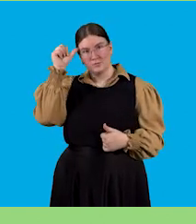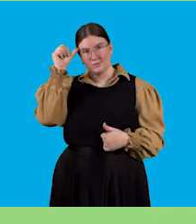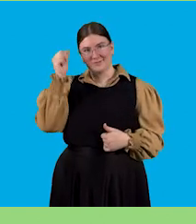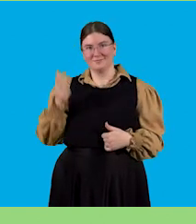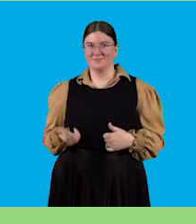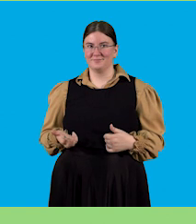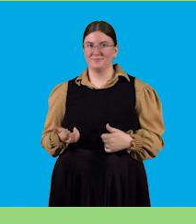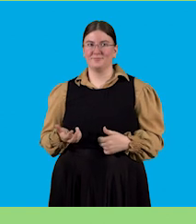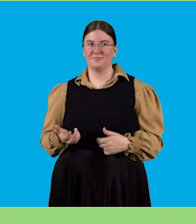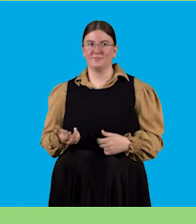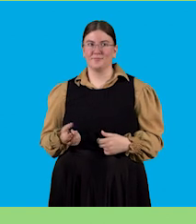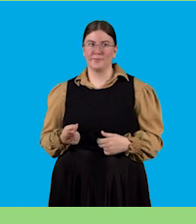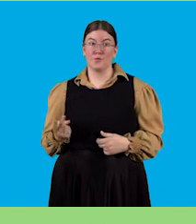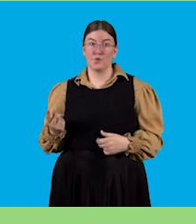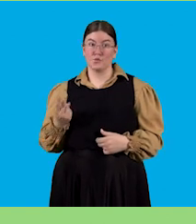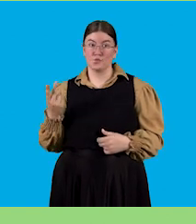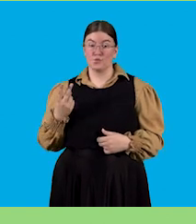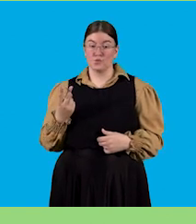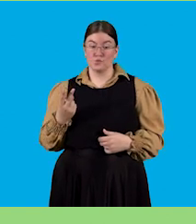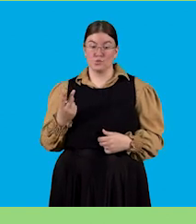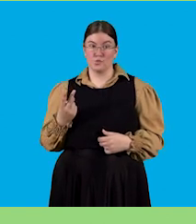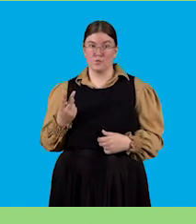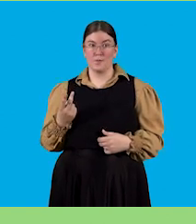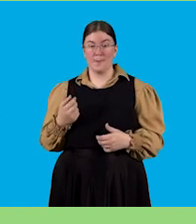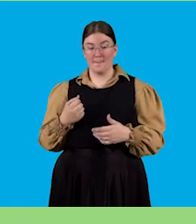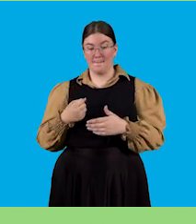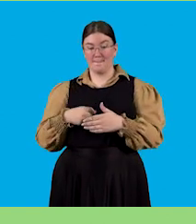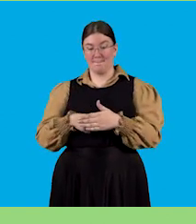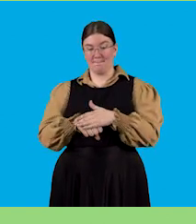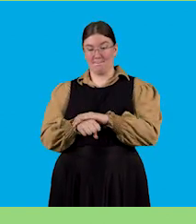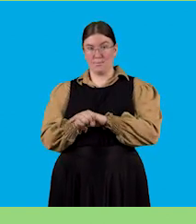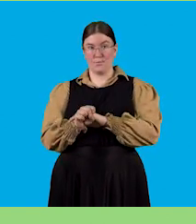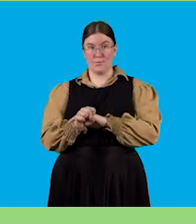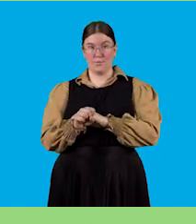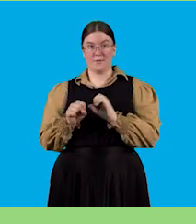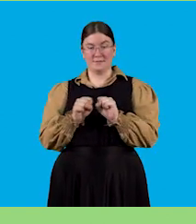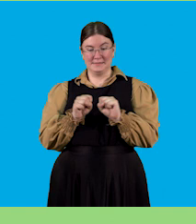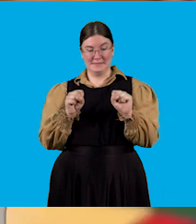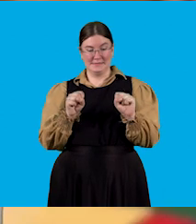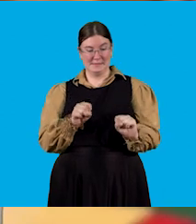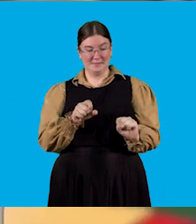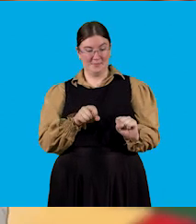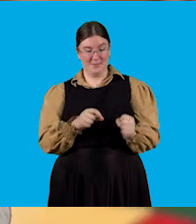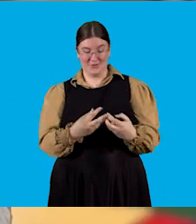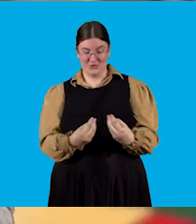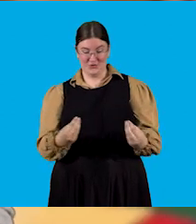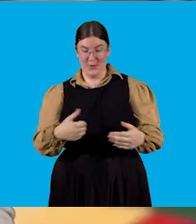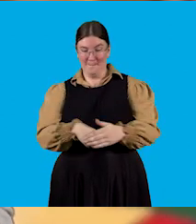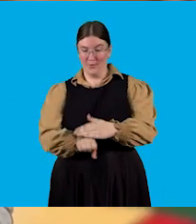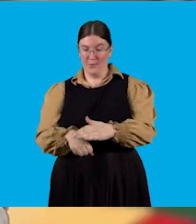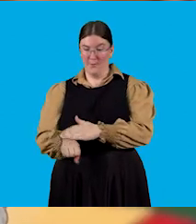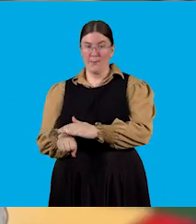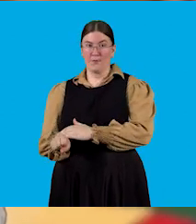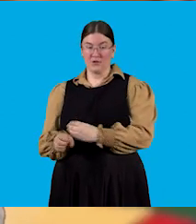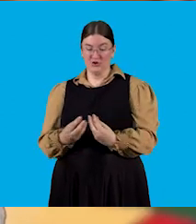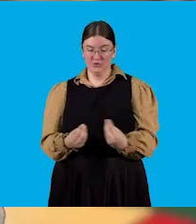now you have become an adult, and in your reproduction of offspring, your offspring